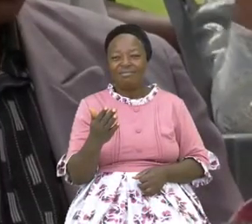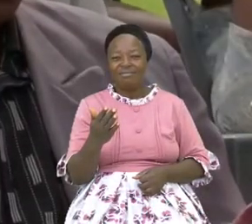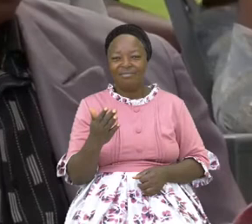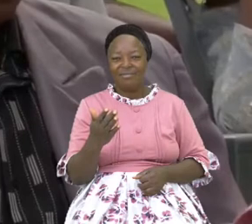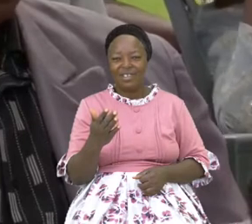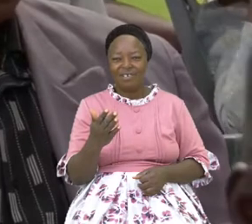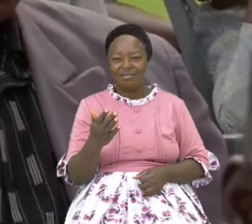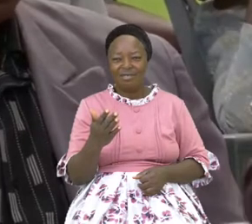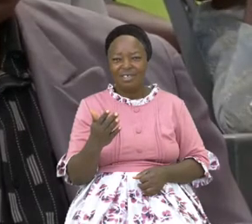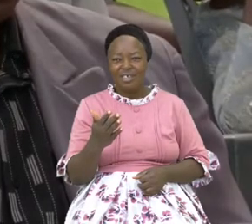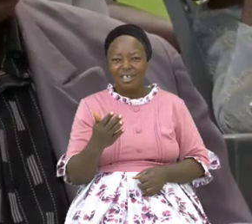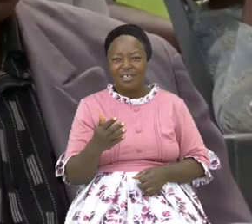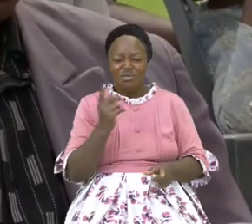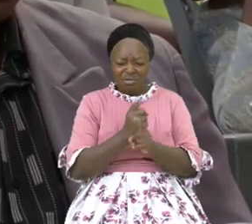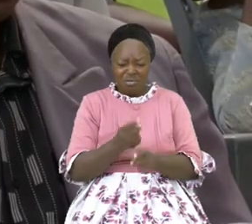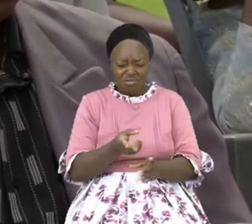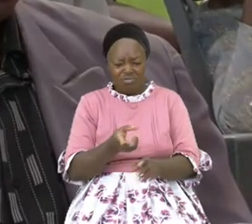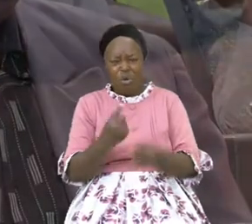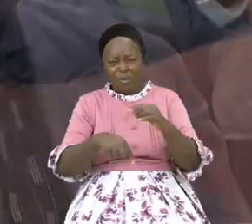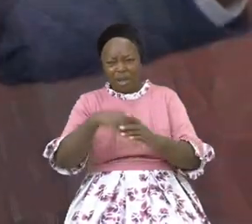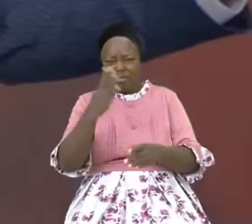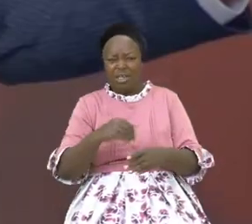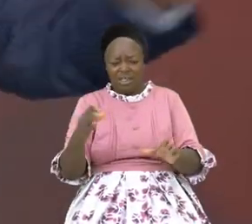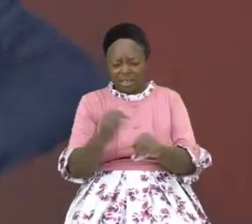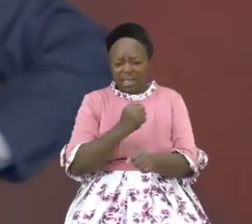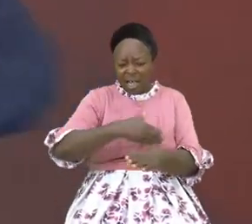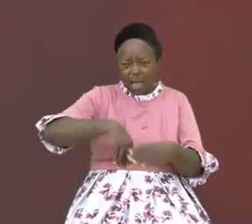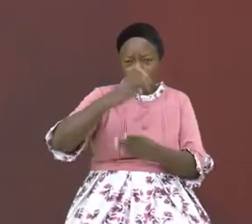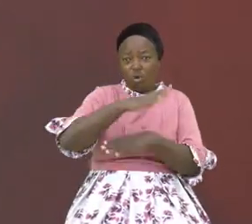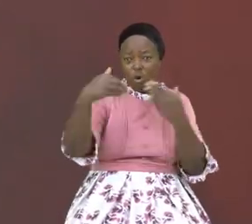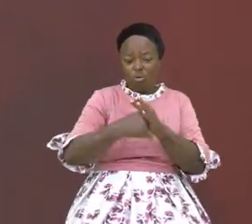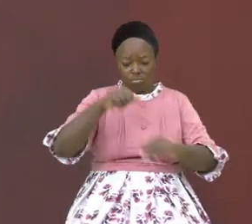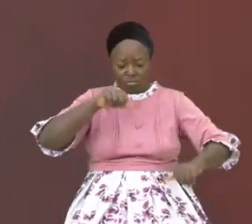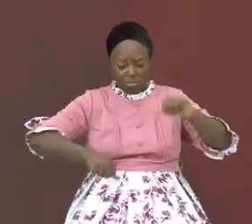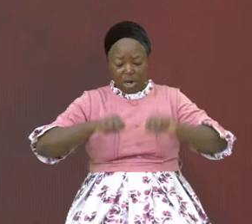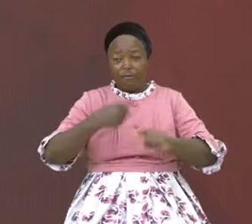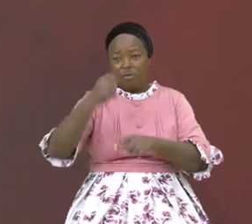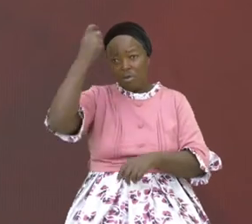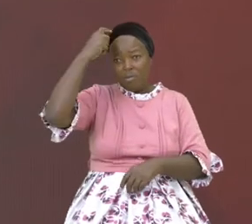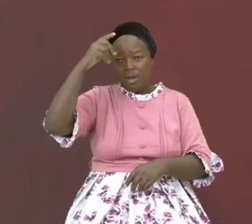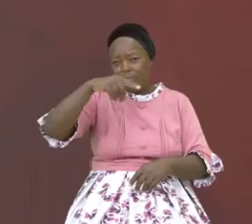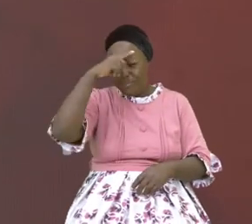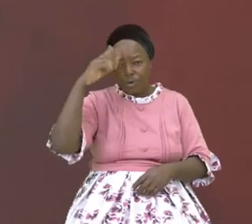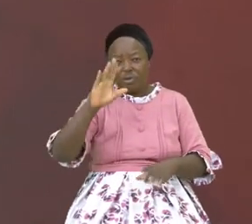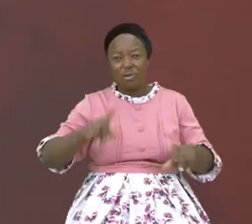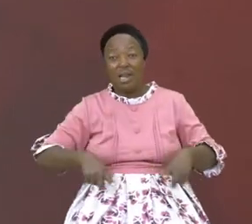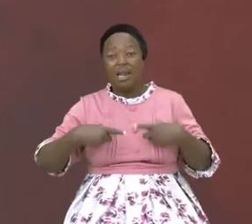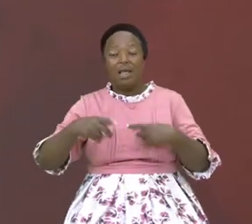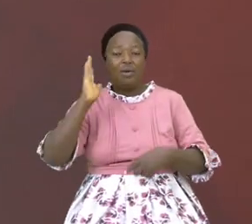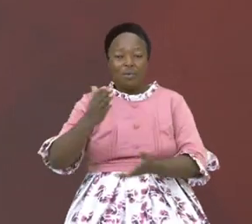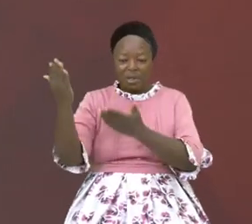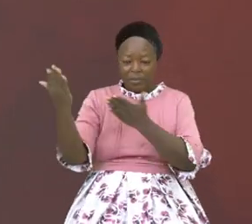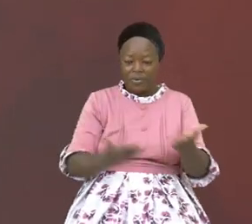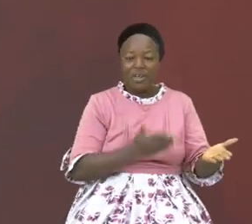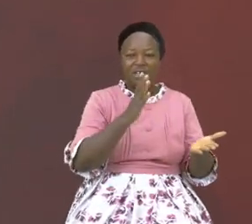Wash up, blot out every doubt from your mind, because your life will bring